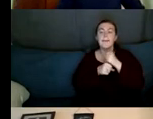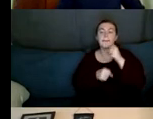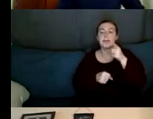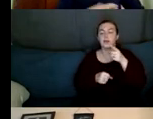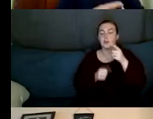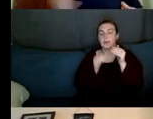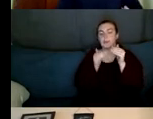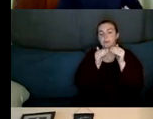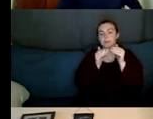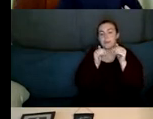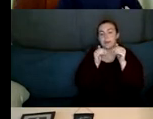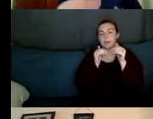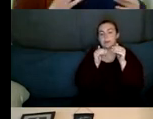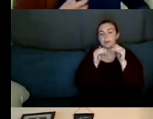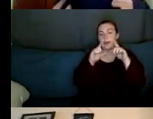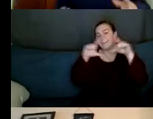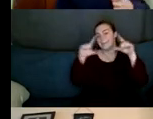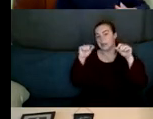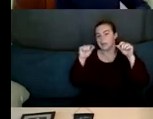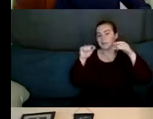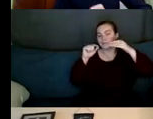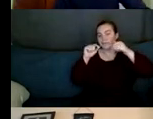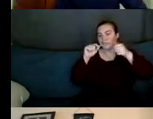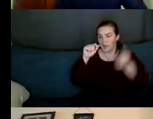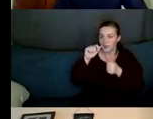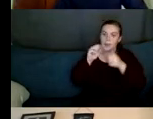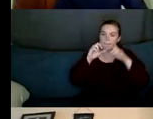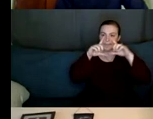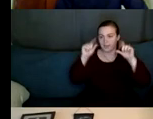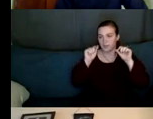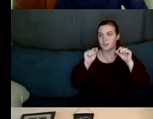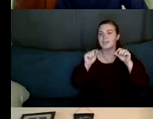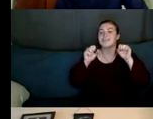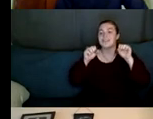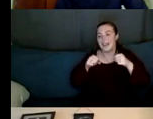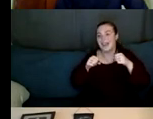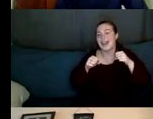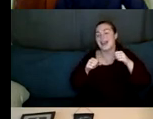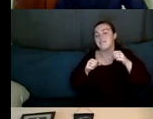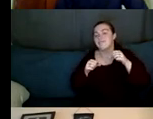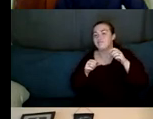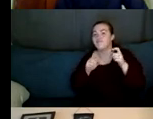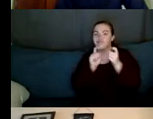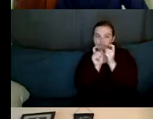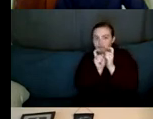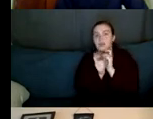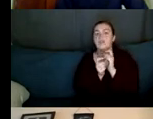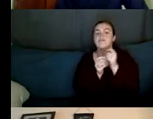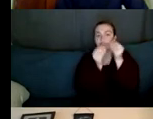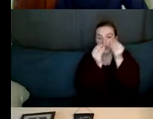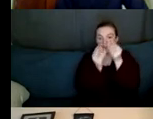of their own domain that you can then edit and put your information on.